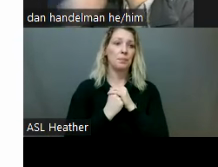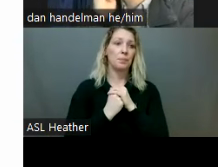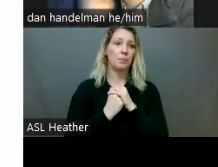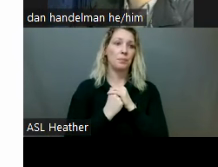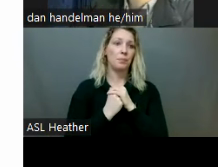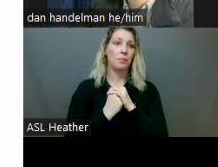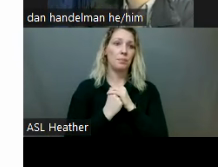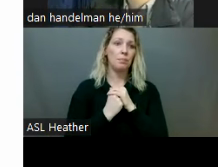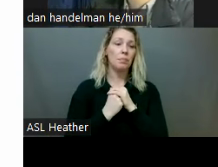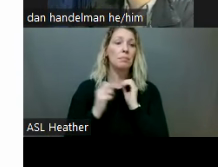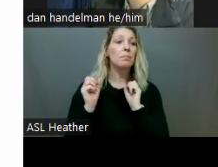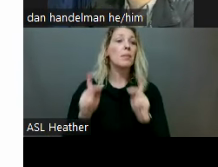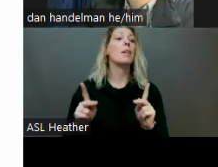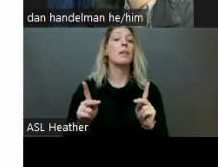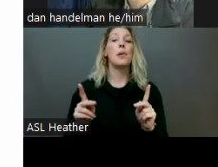Okay.